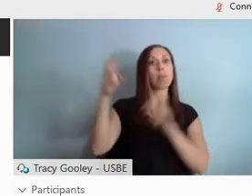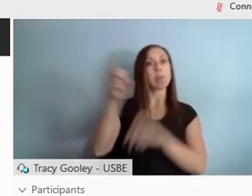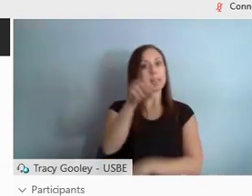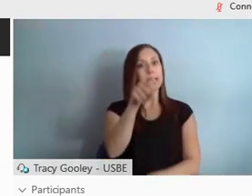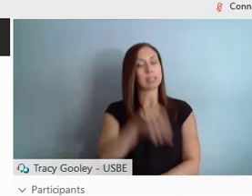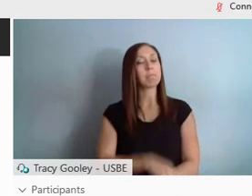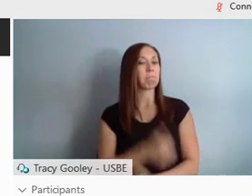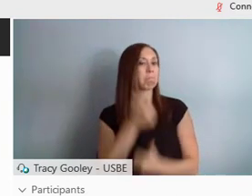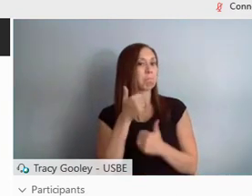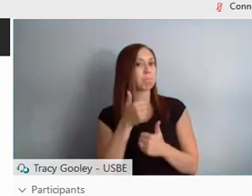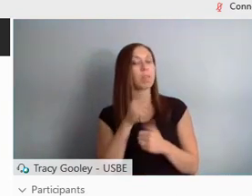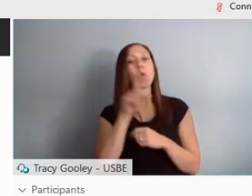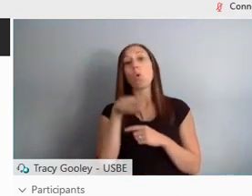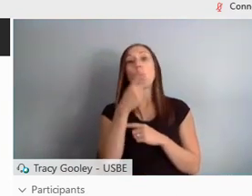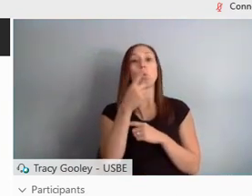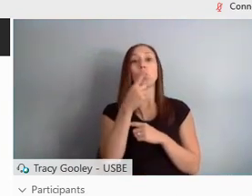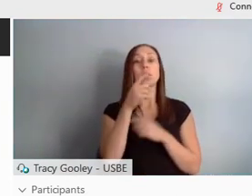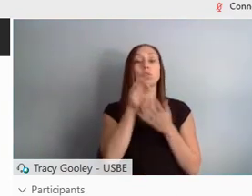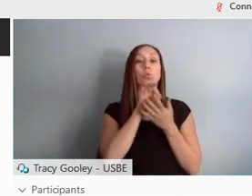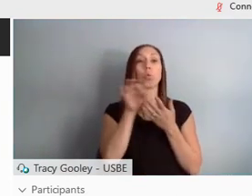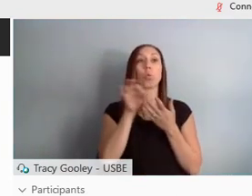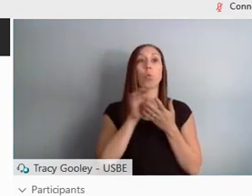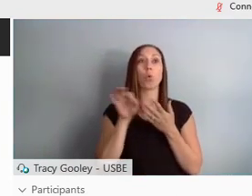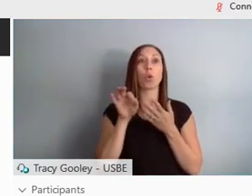topic. Okay, so you only